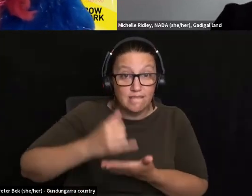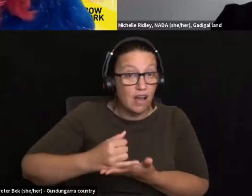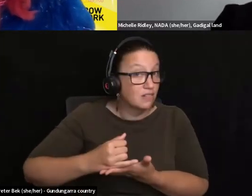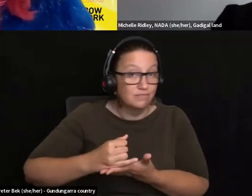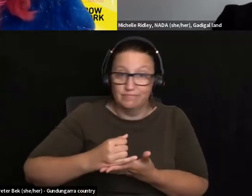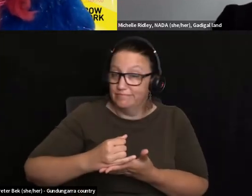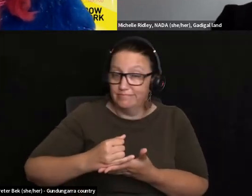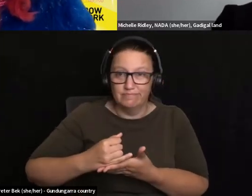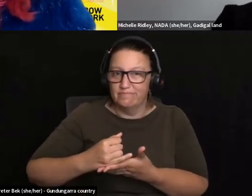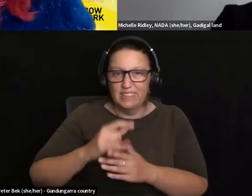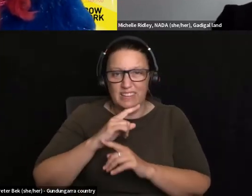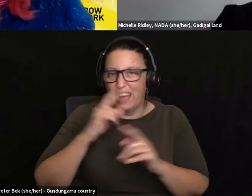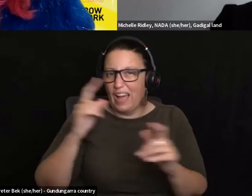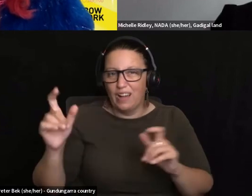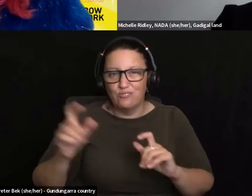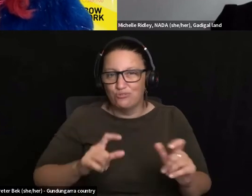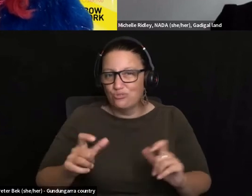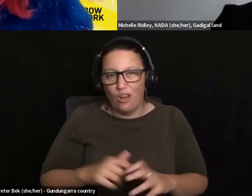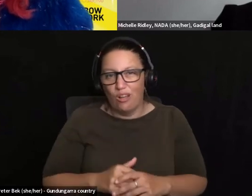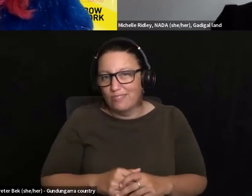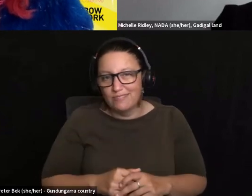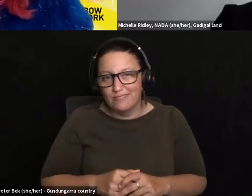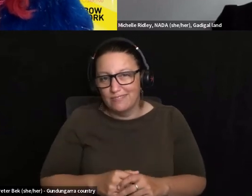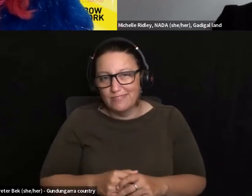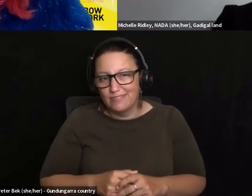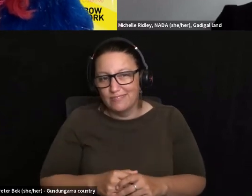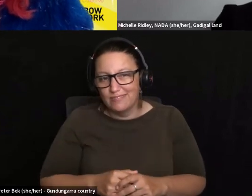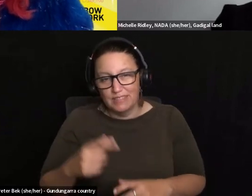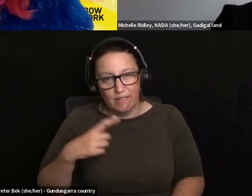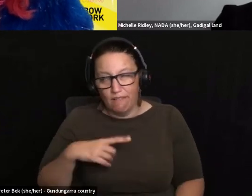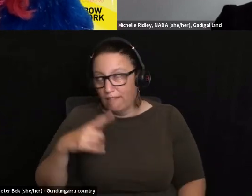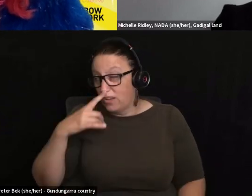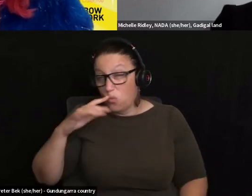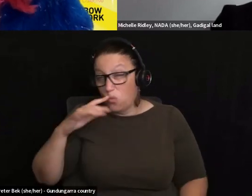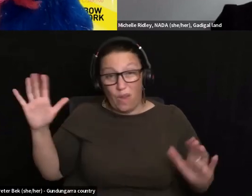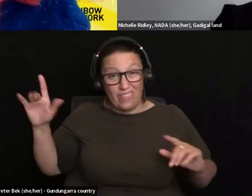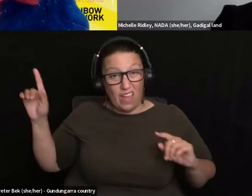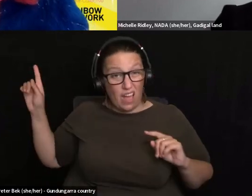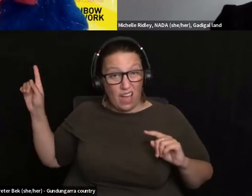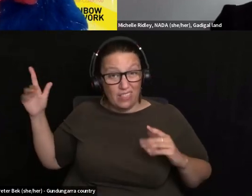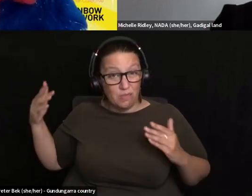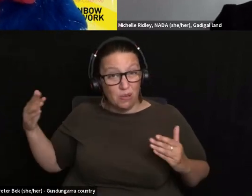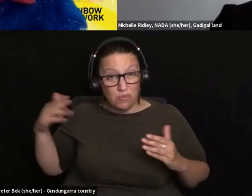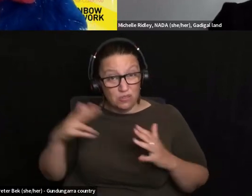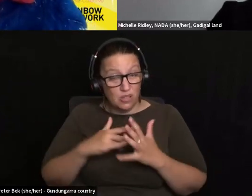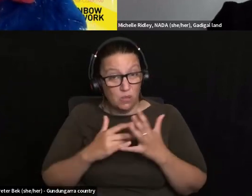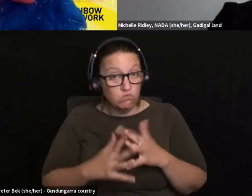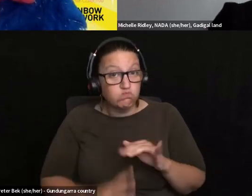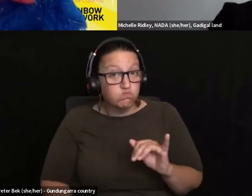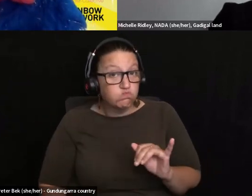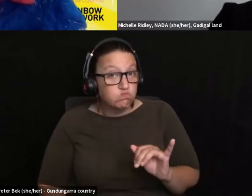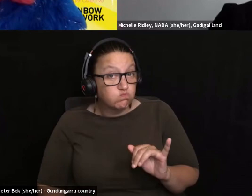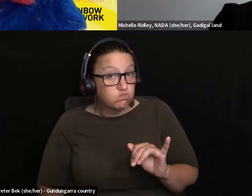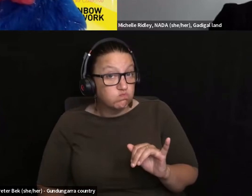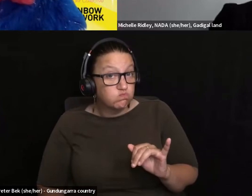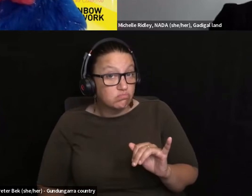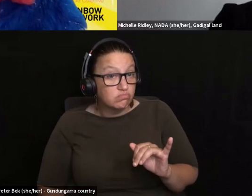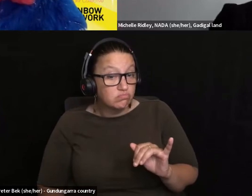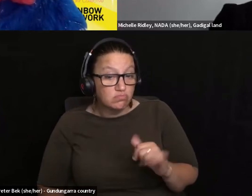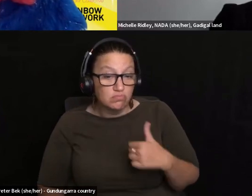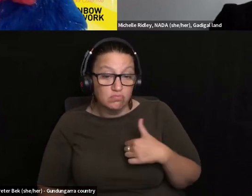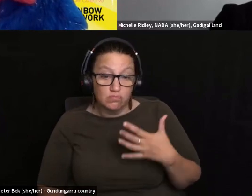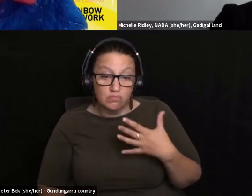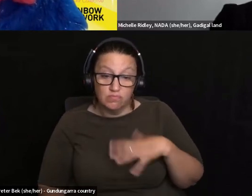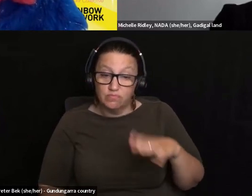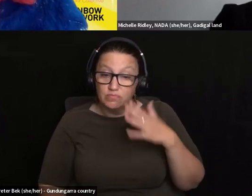totally out of their control because of the terrible weather that we're having in New South Wales. And I just too want to